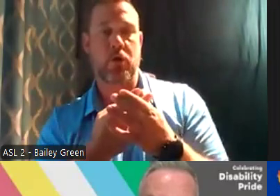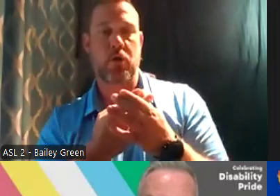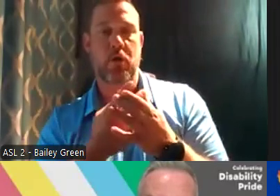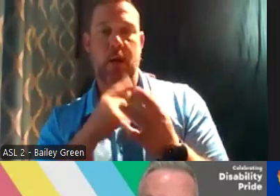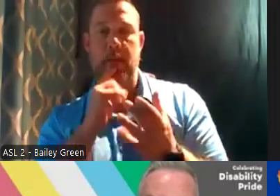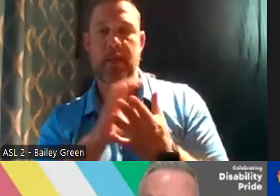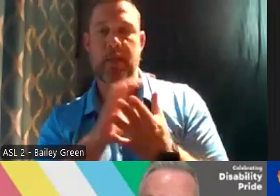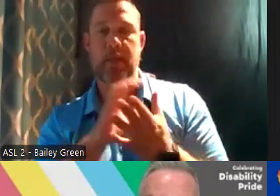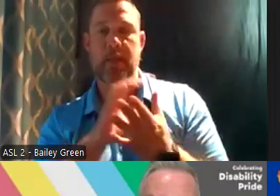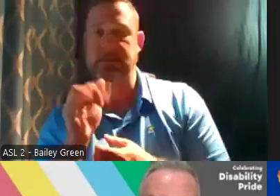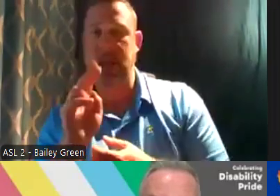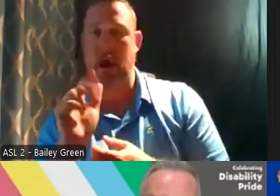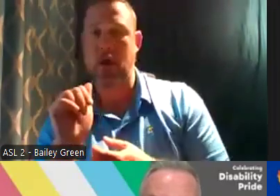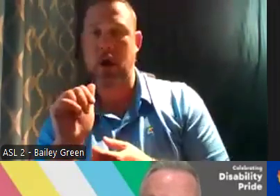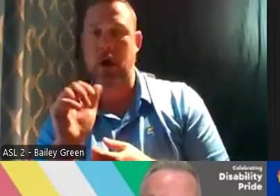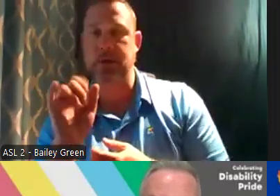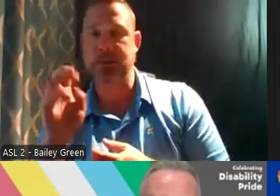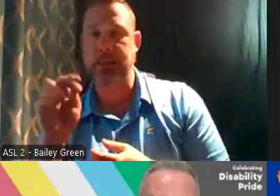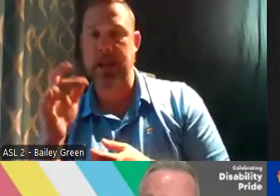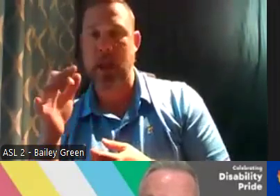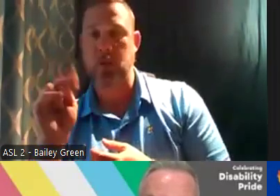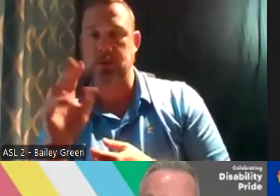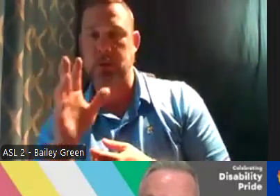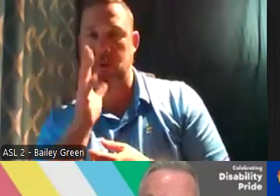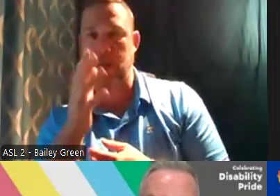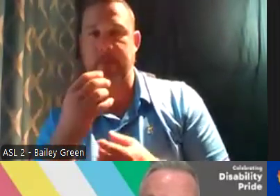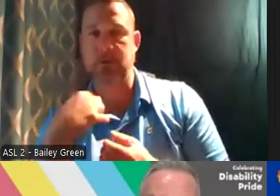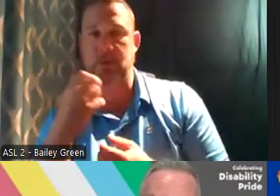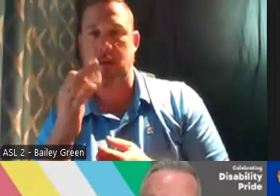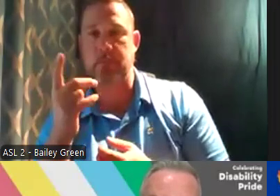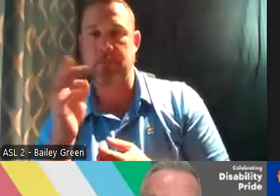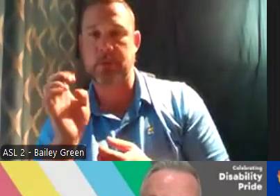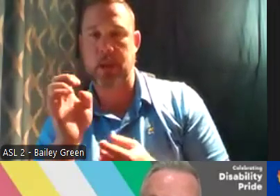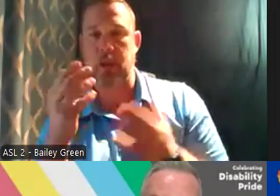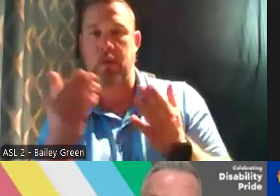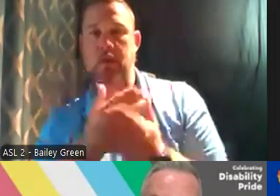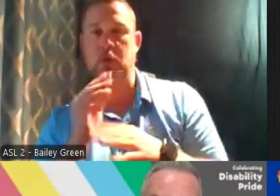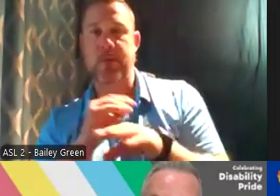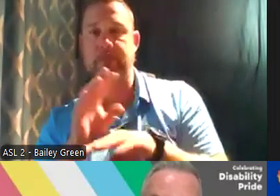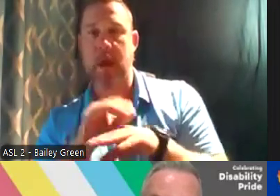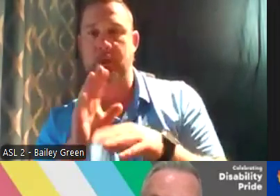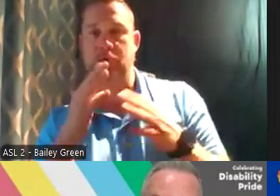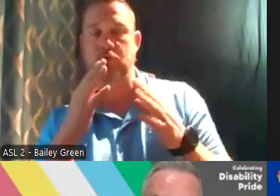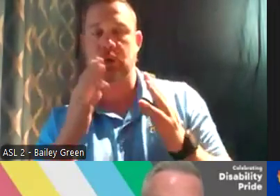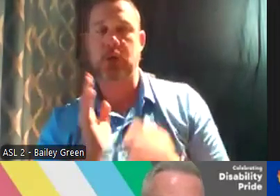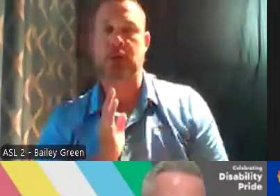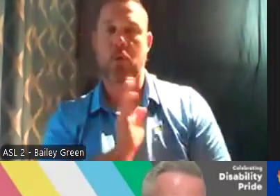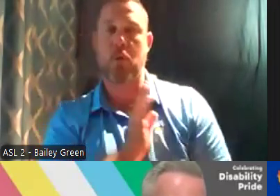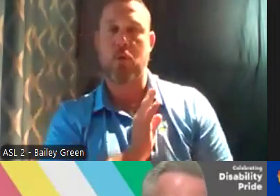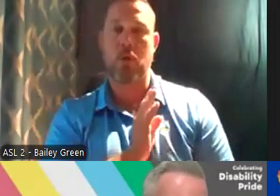Sarah Steenhausen will give us a little update on the new advisory board for,